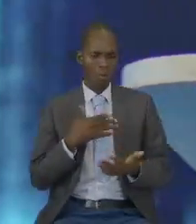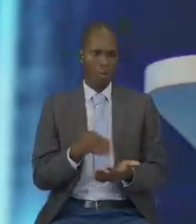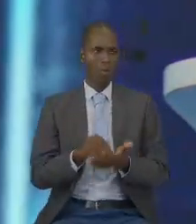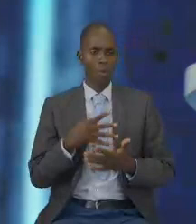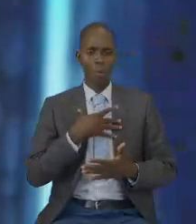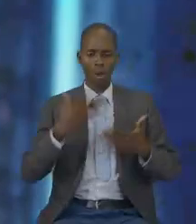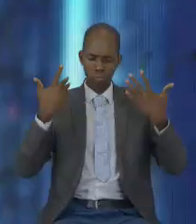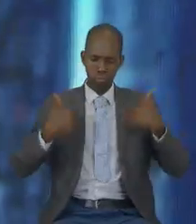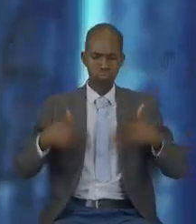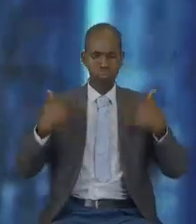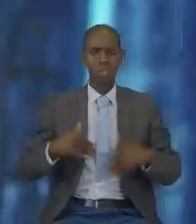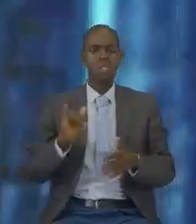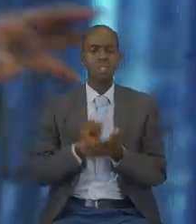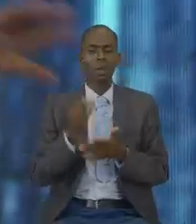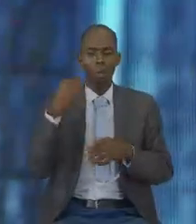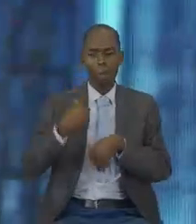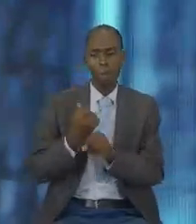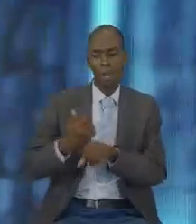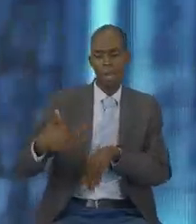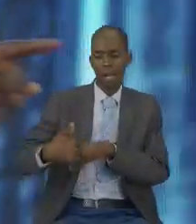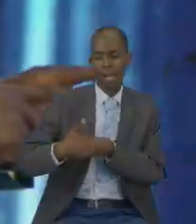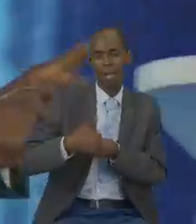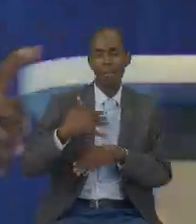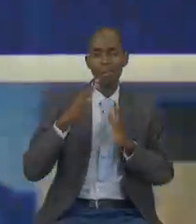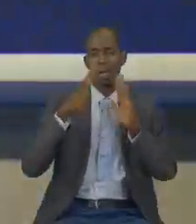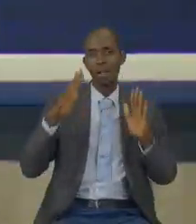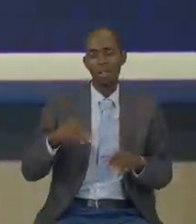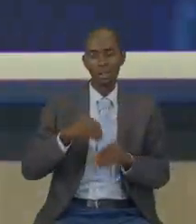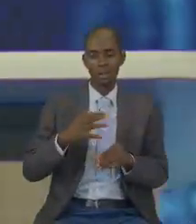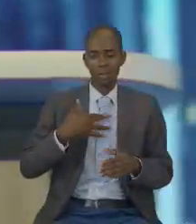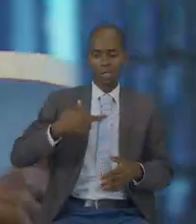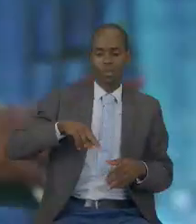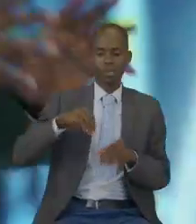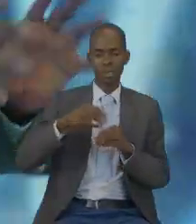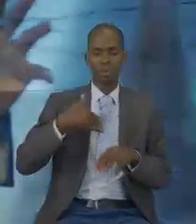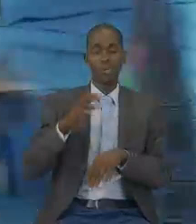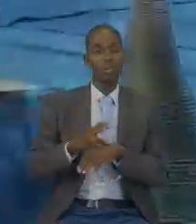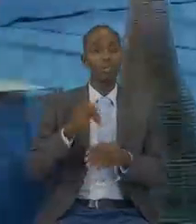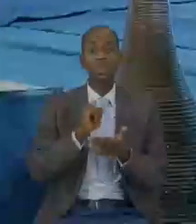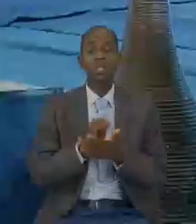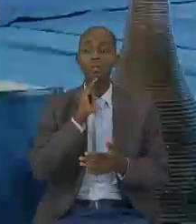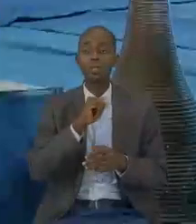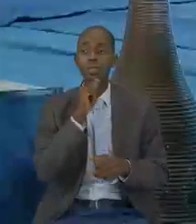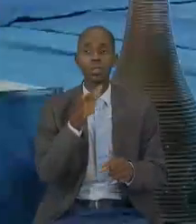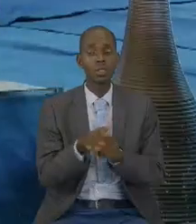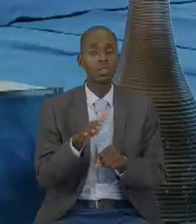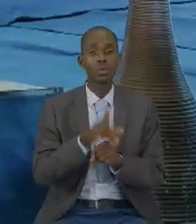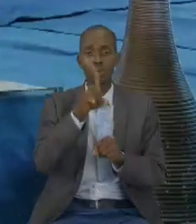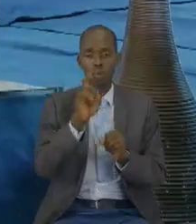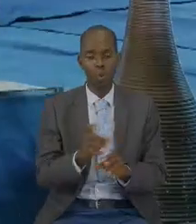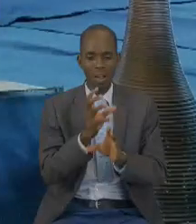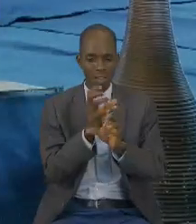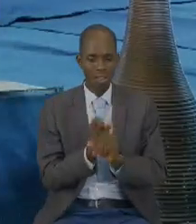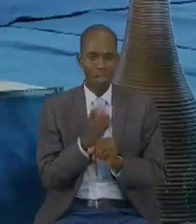made at our backyard, in our church, in our religion. No, it's not enough. You get the one that